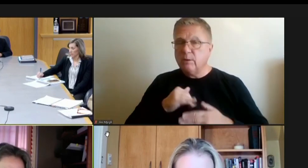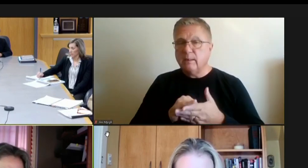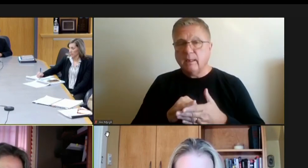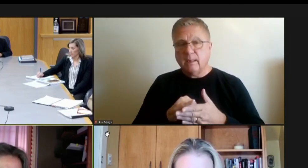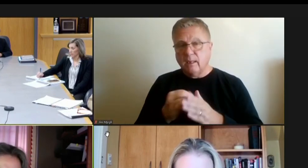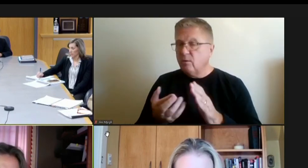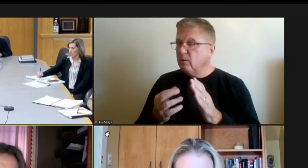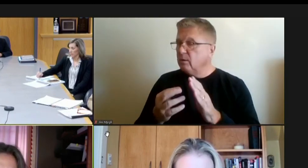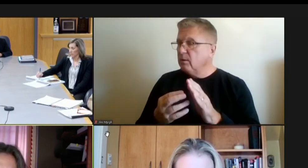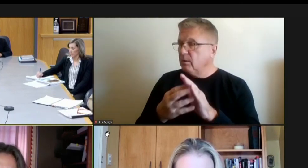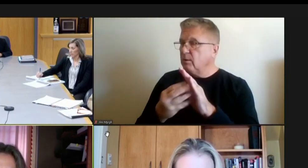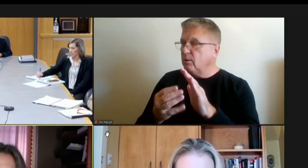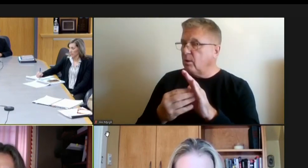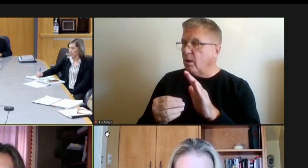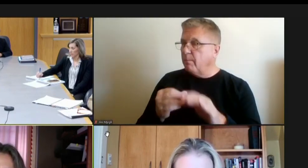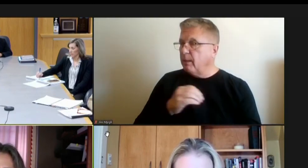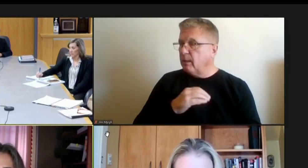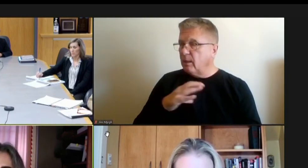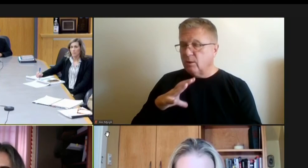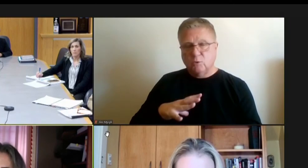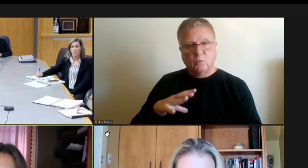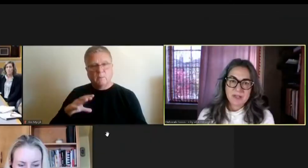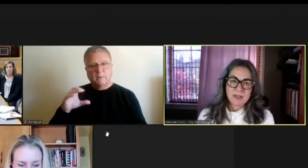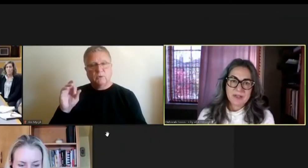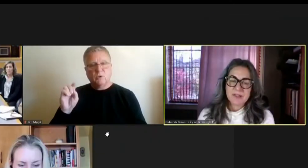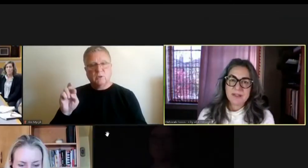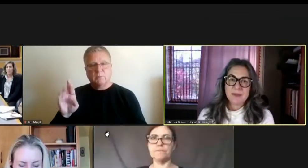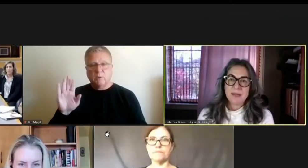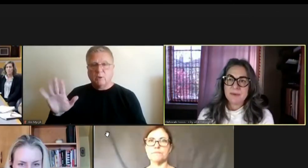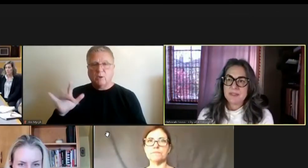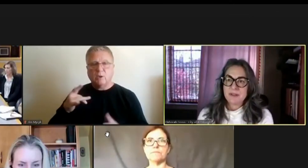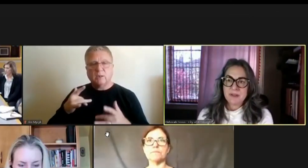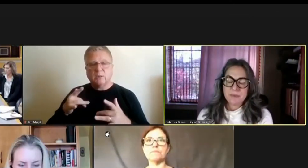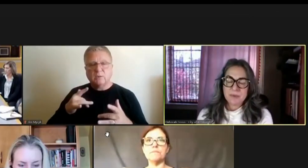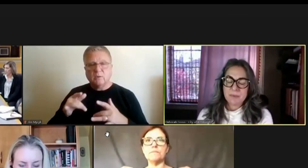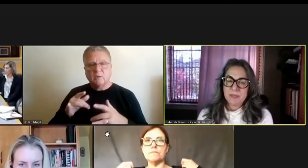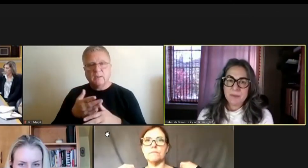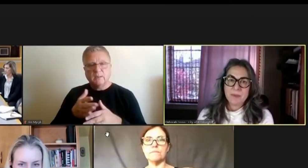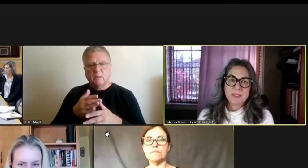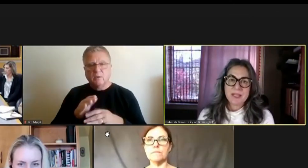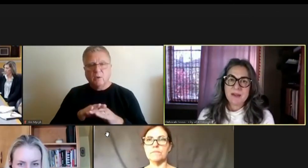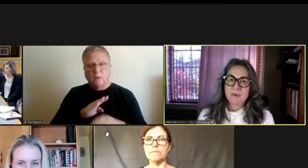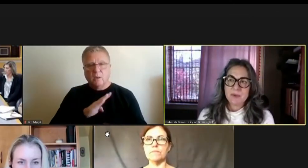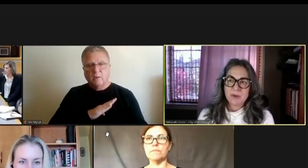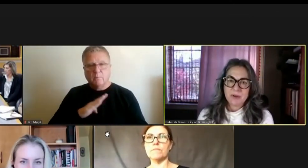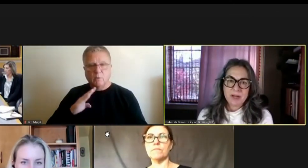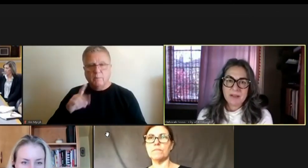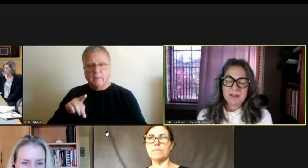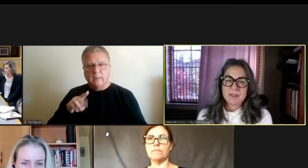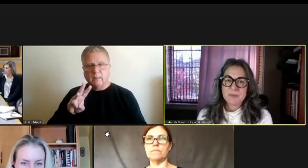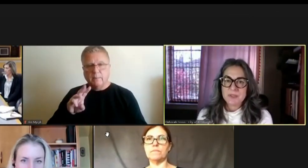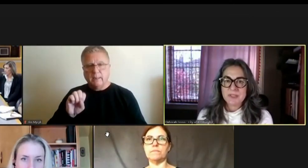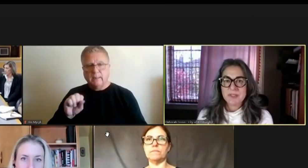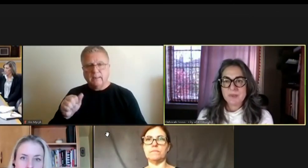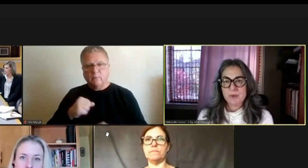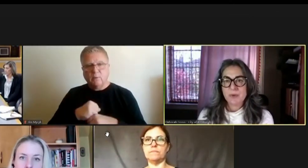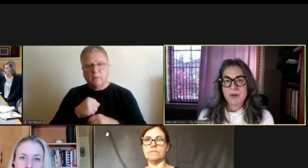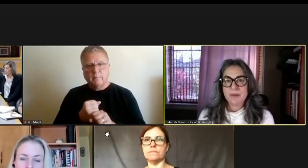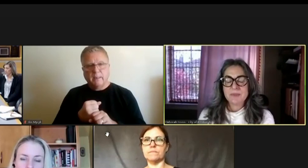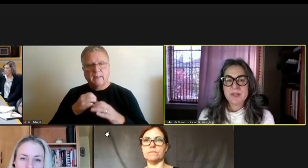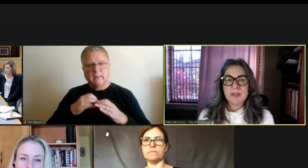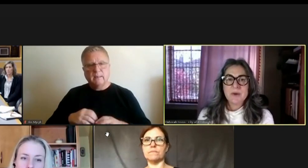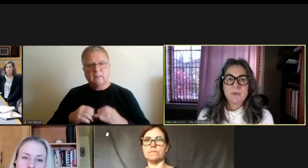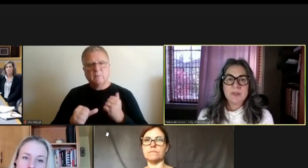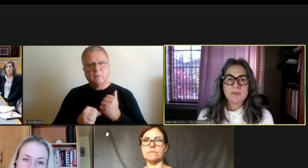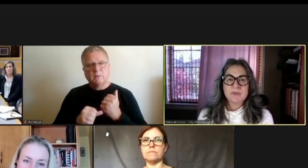Councilwoman Strasburger's concern, which I shared when I was on the board of PWSA when we created the customer assistance